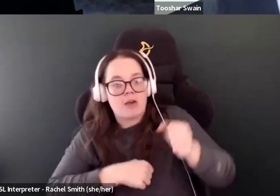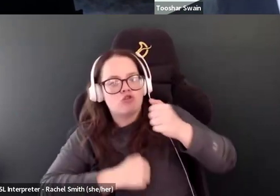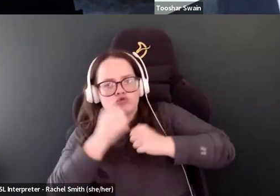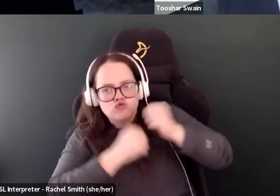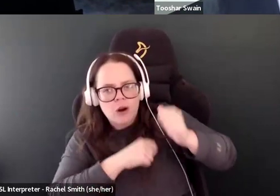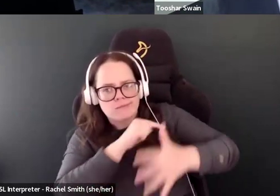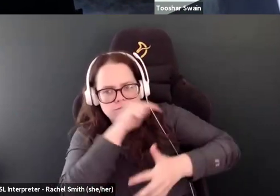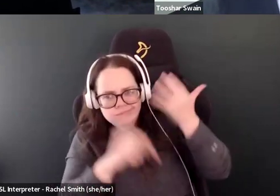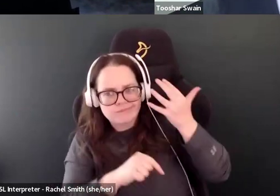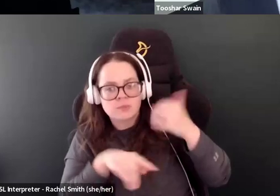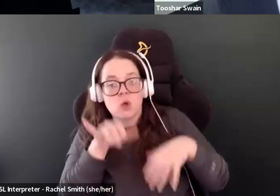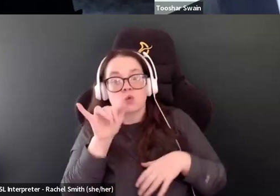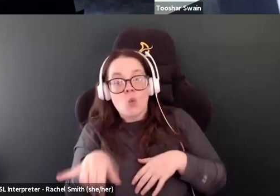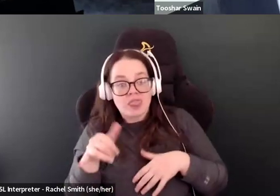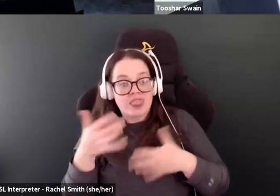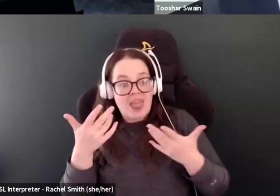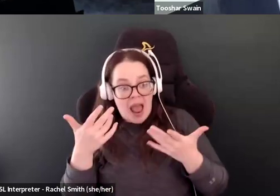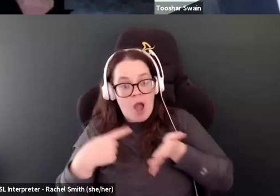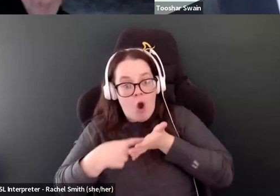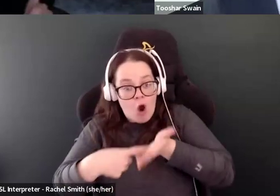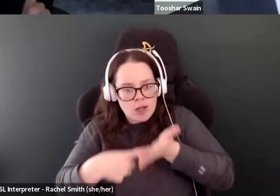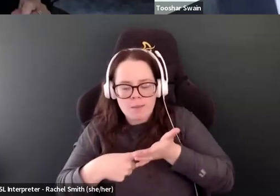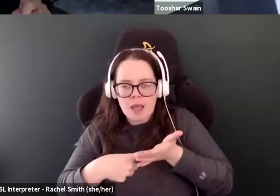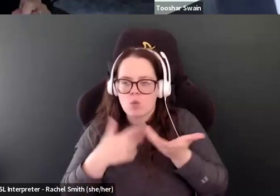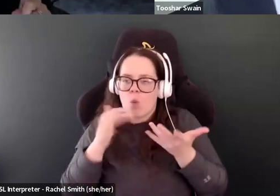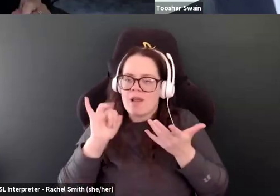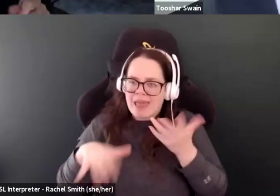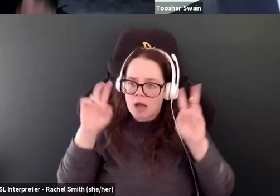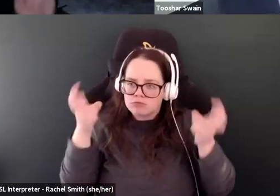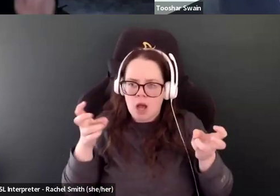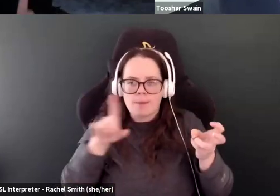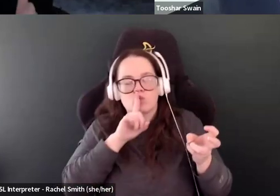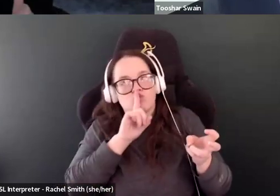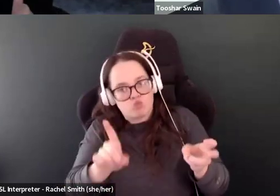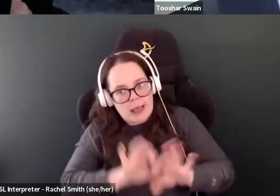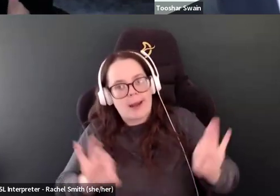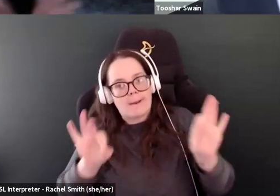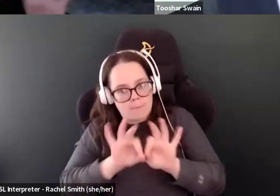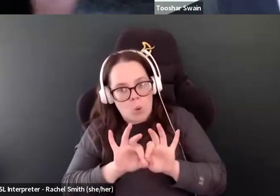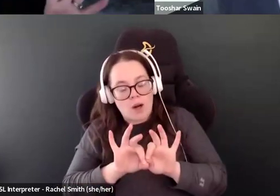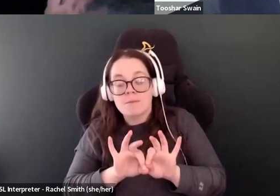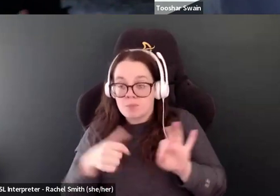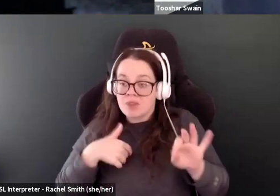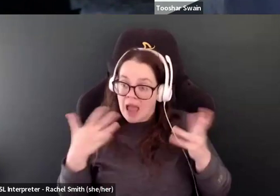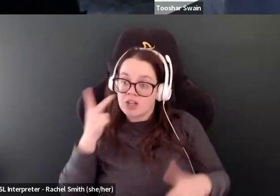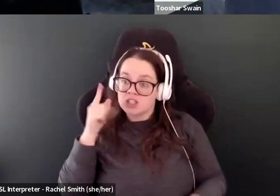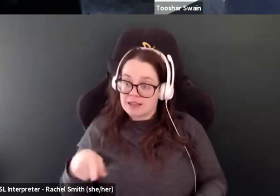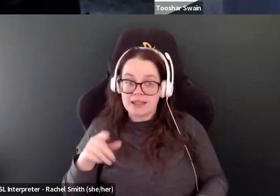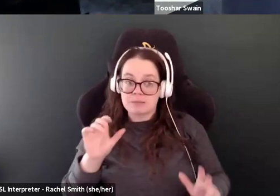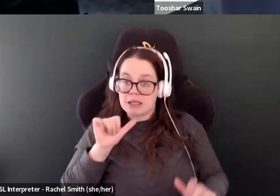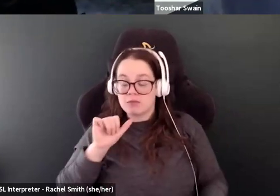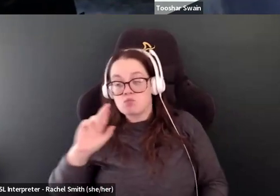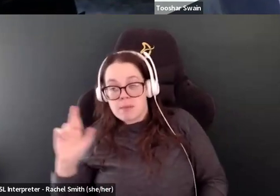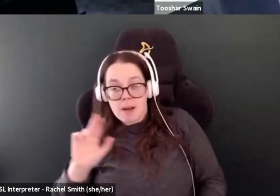argument is a really important argument. So I have seen this be a nonpartisan issue, which is incredibly